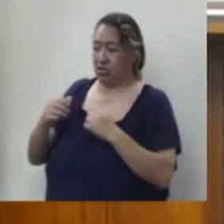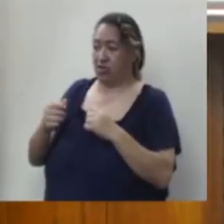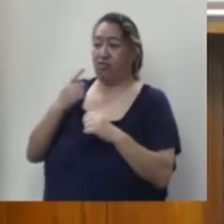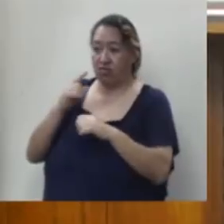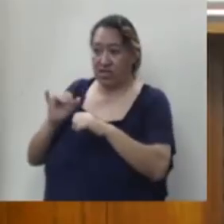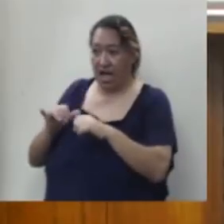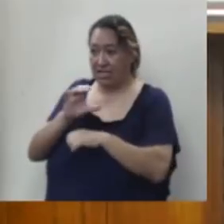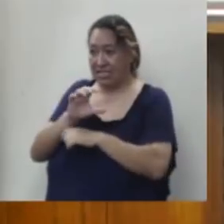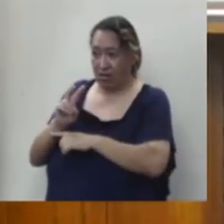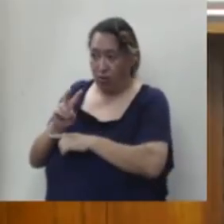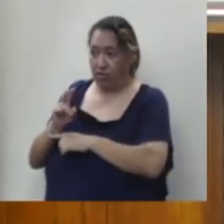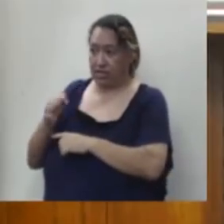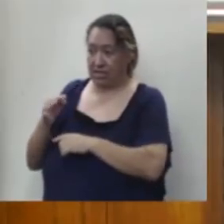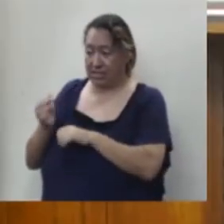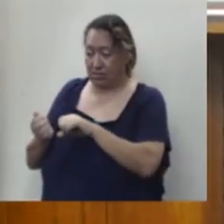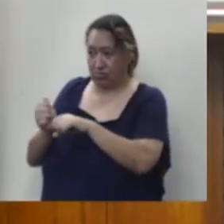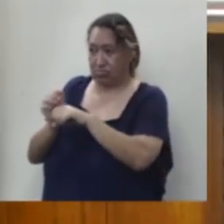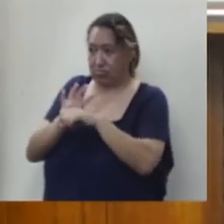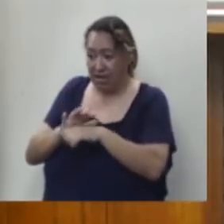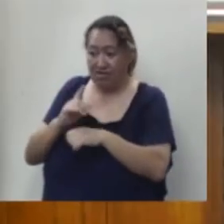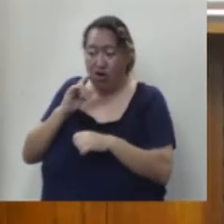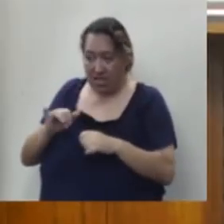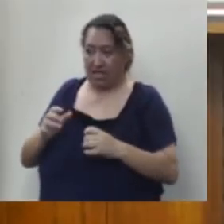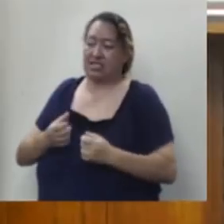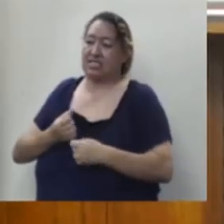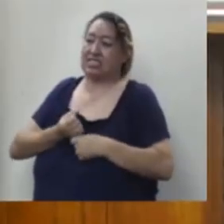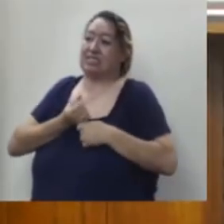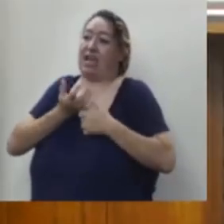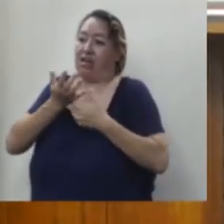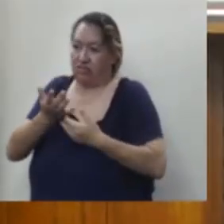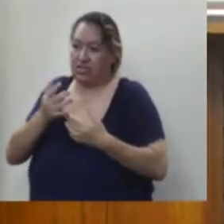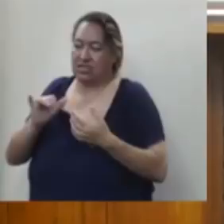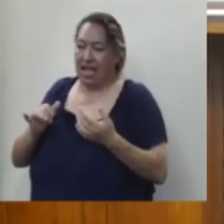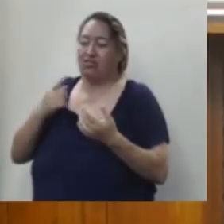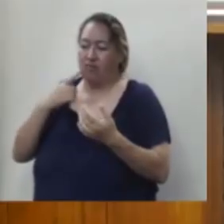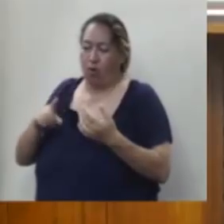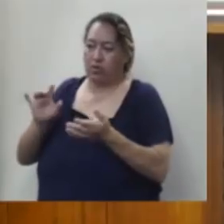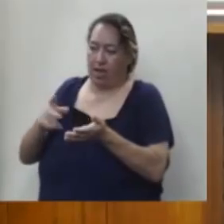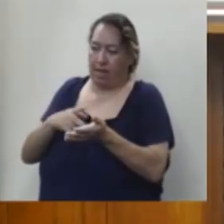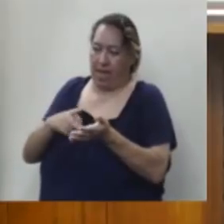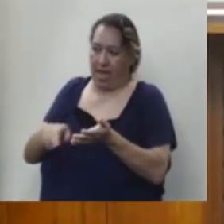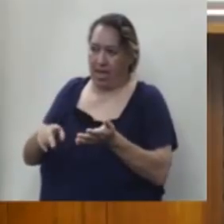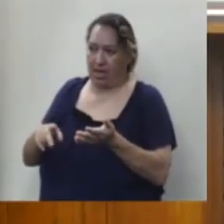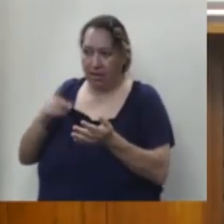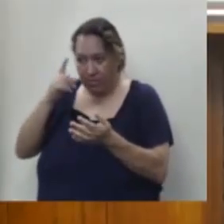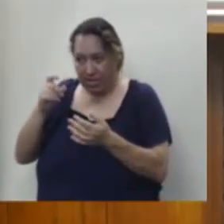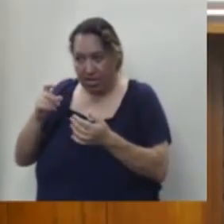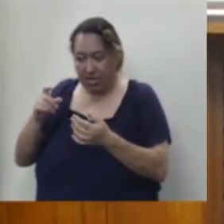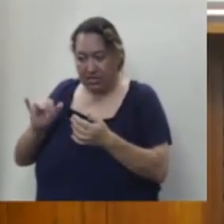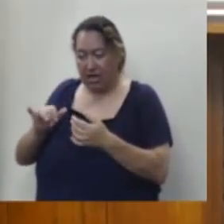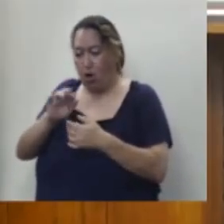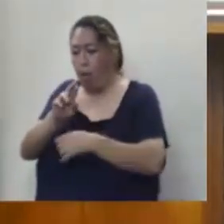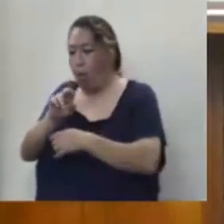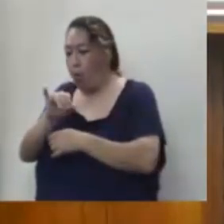for those sacrifices, that's what the differential pay is for. It's based on risk, and it's our ability as